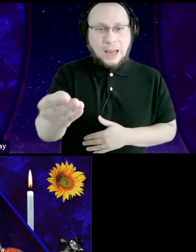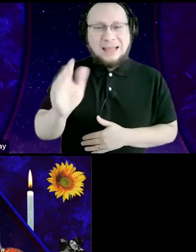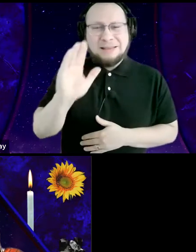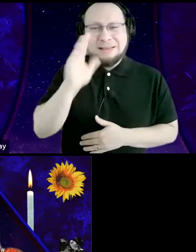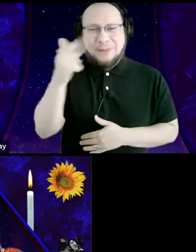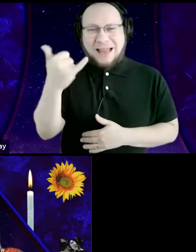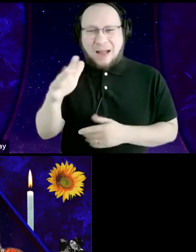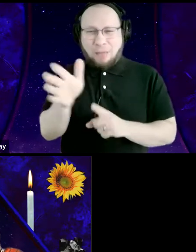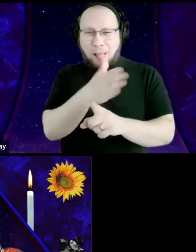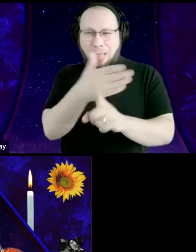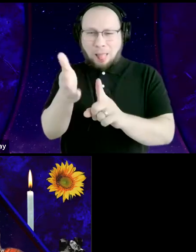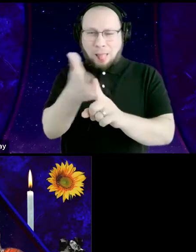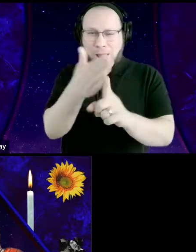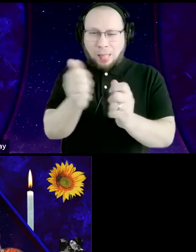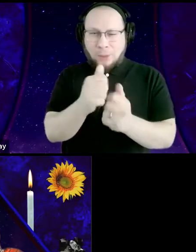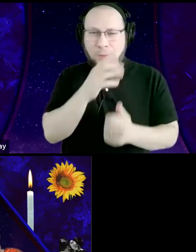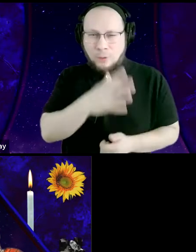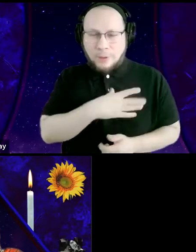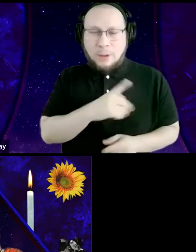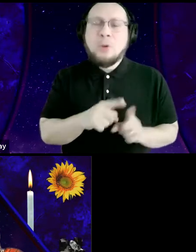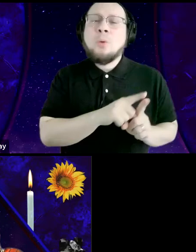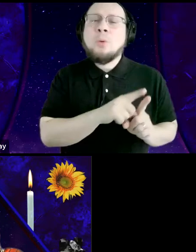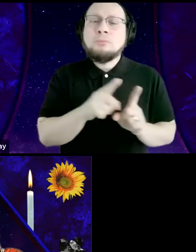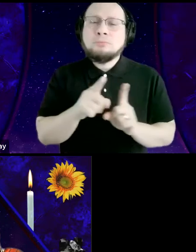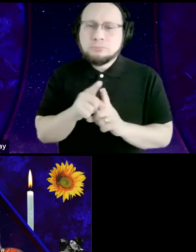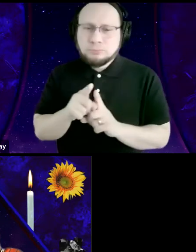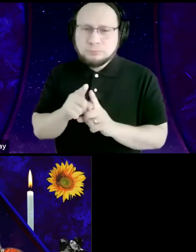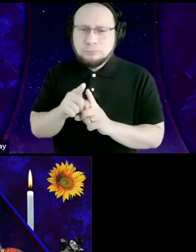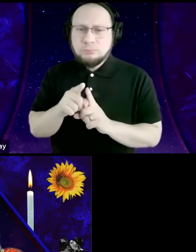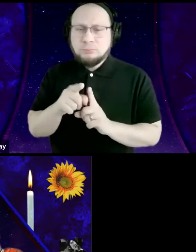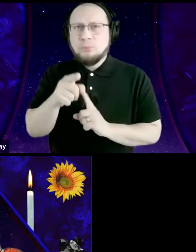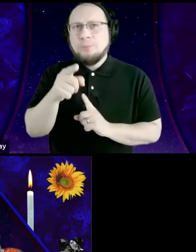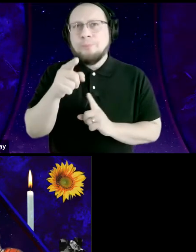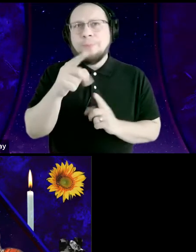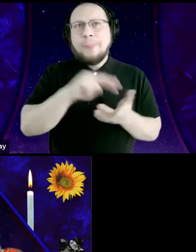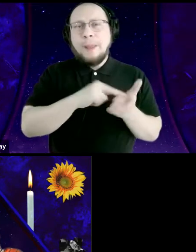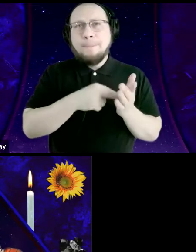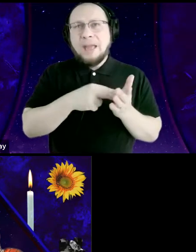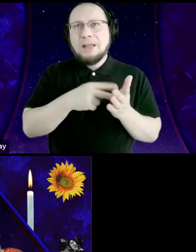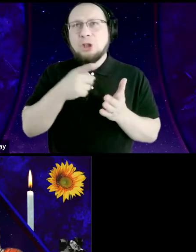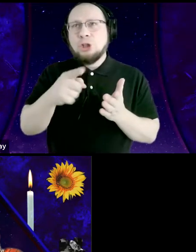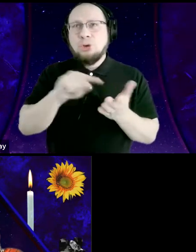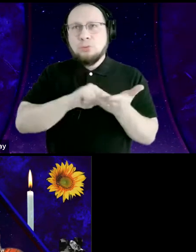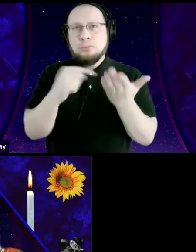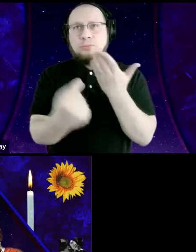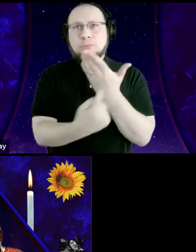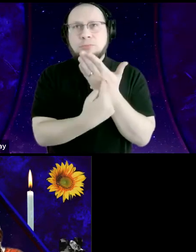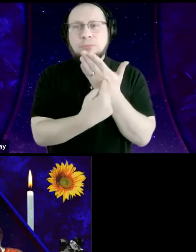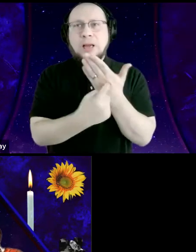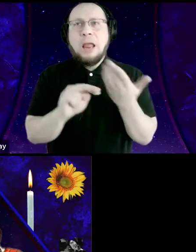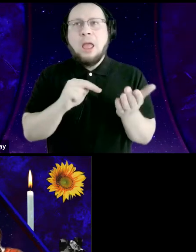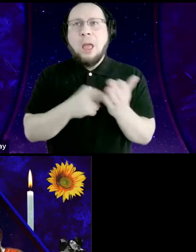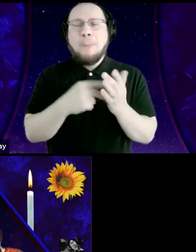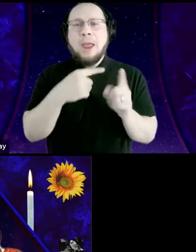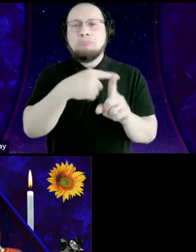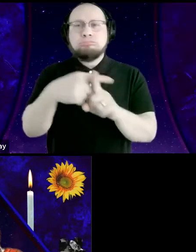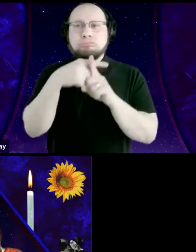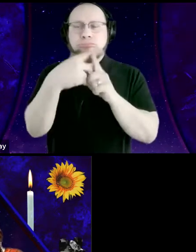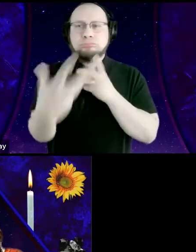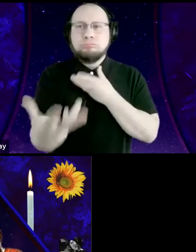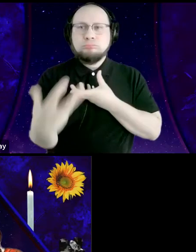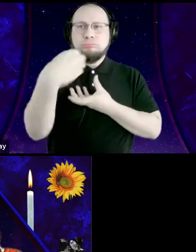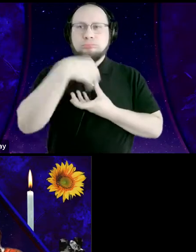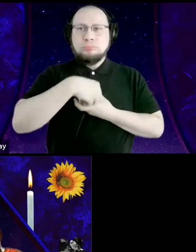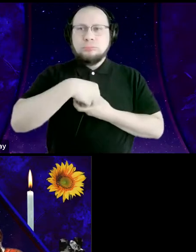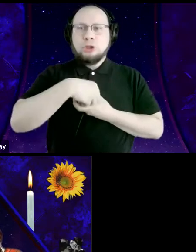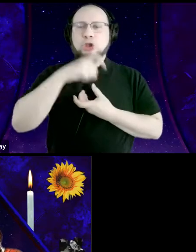way. But he's also saying like, you can never have too much of a good thing. He talks about abundance. Even